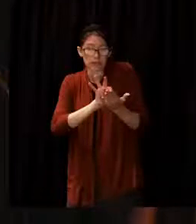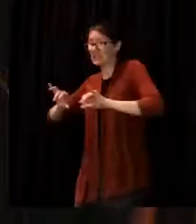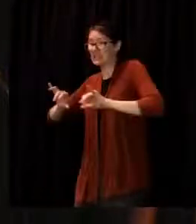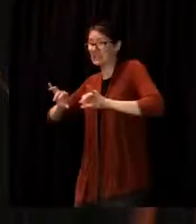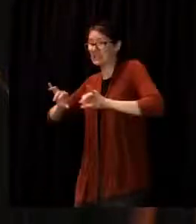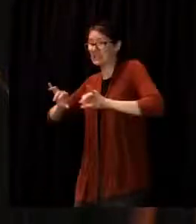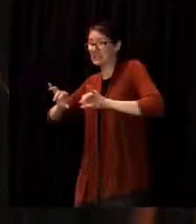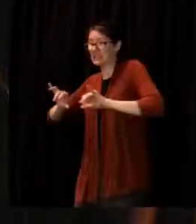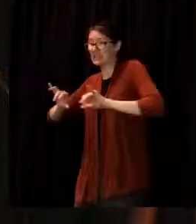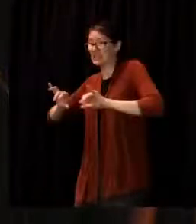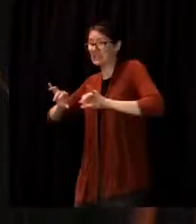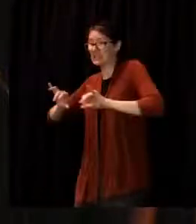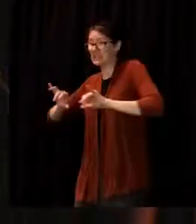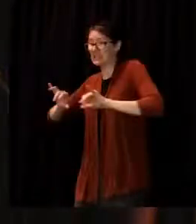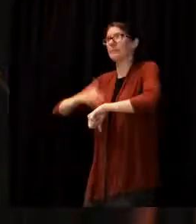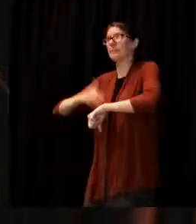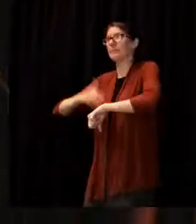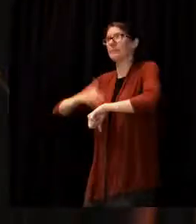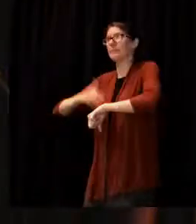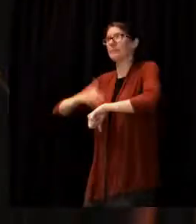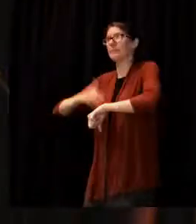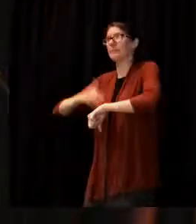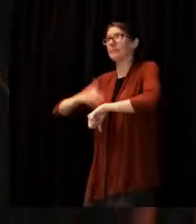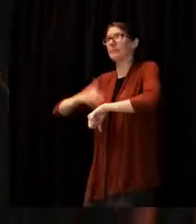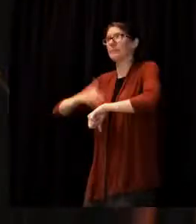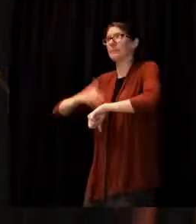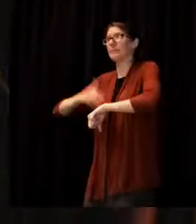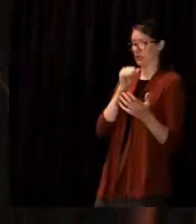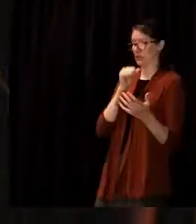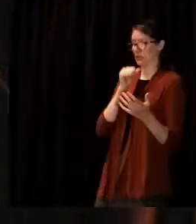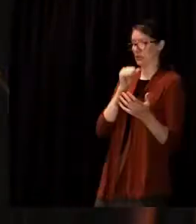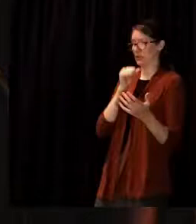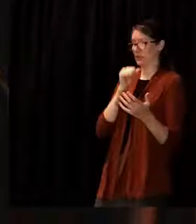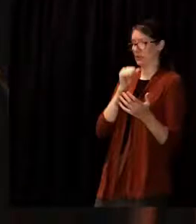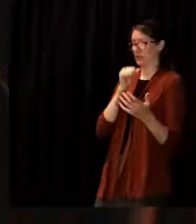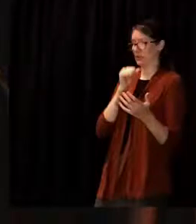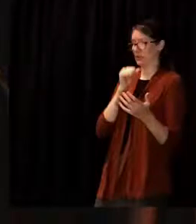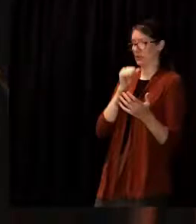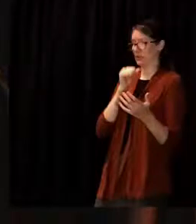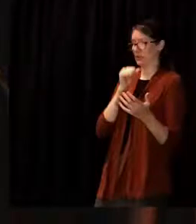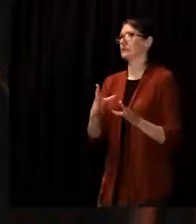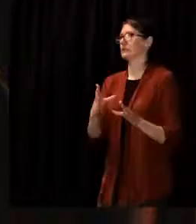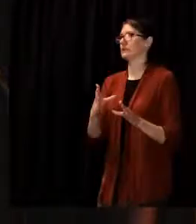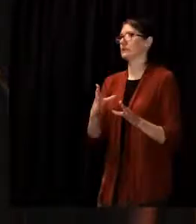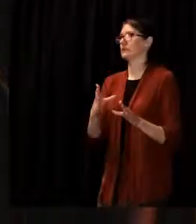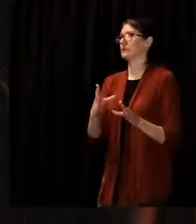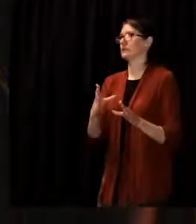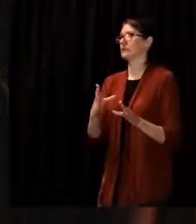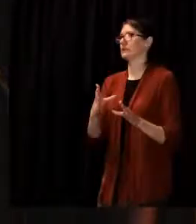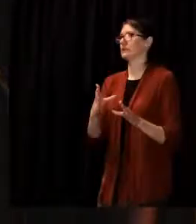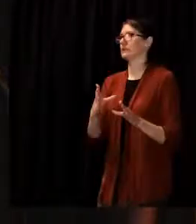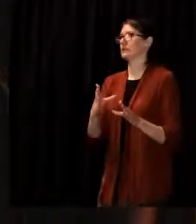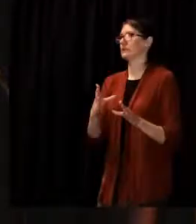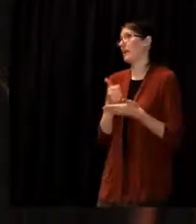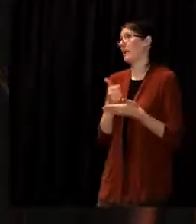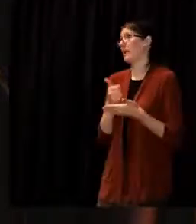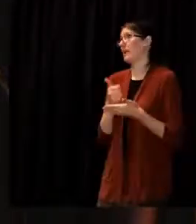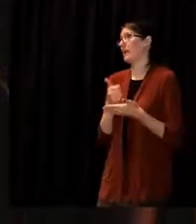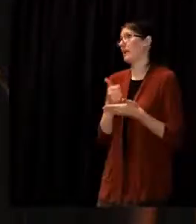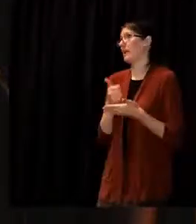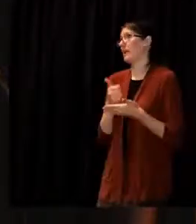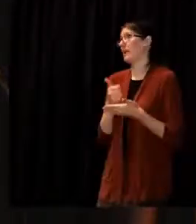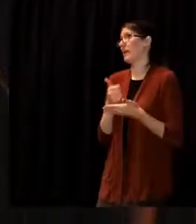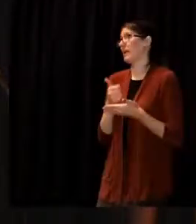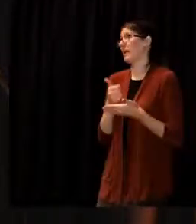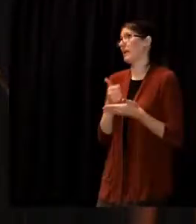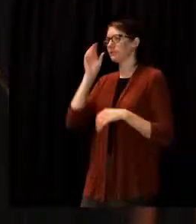going on and what is it that God is doing. And so what can we use one when they come? and we can help them.